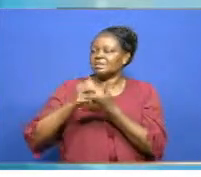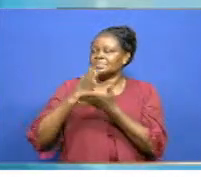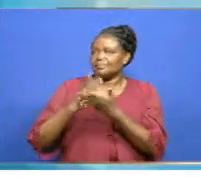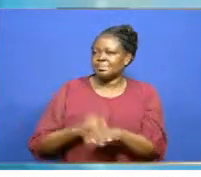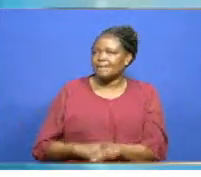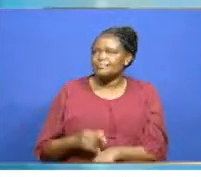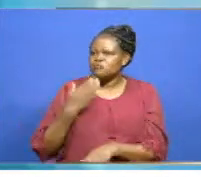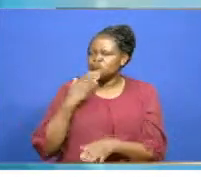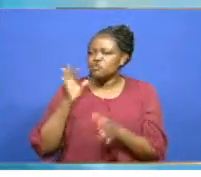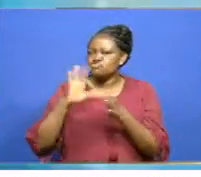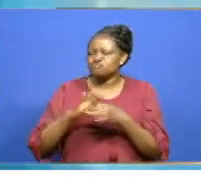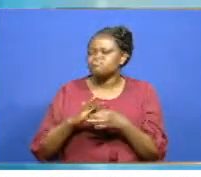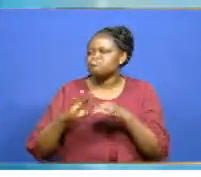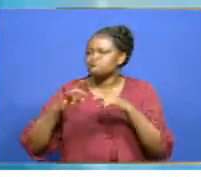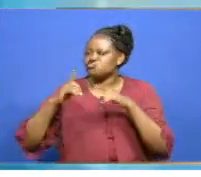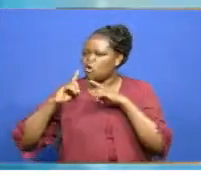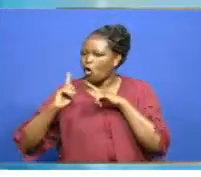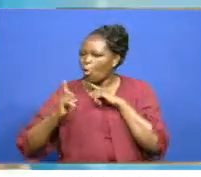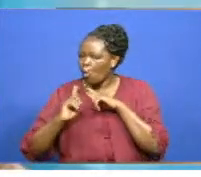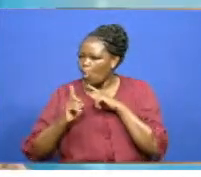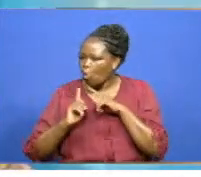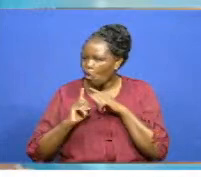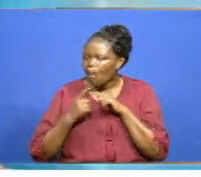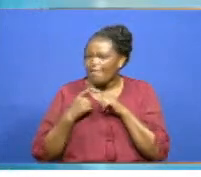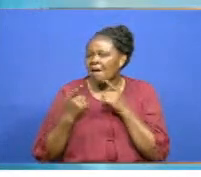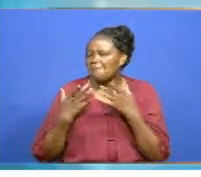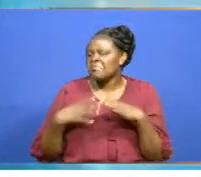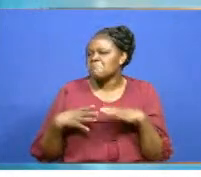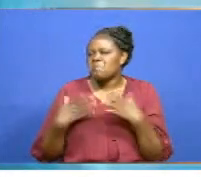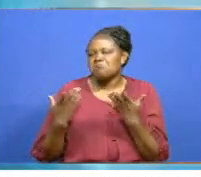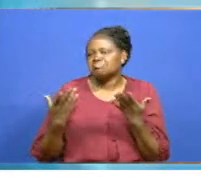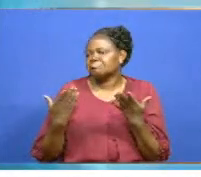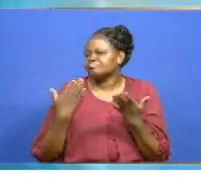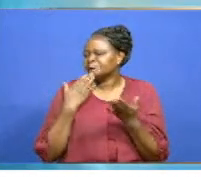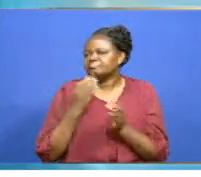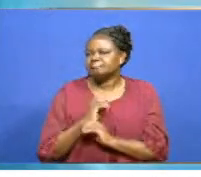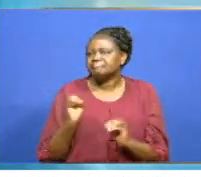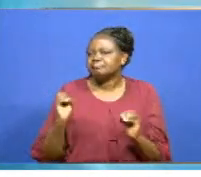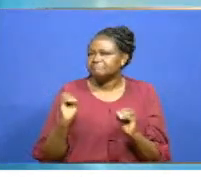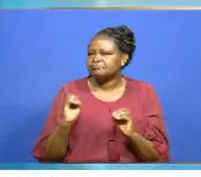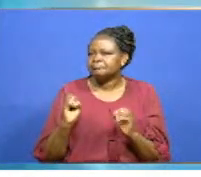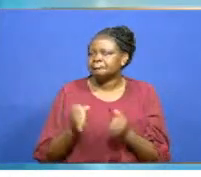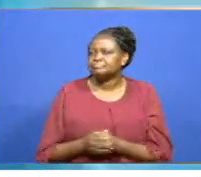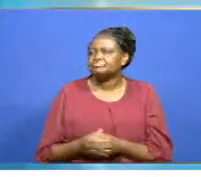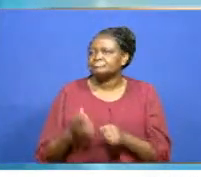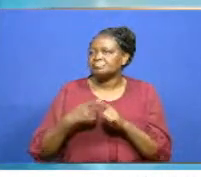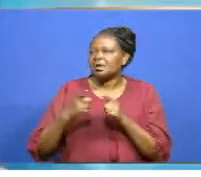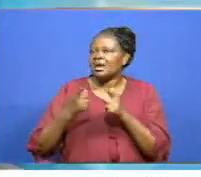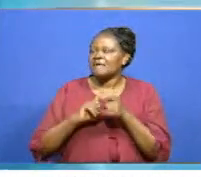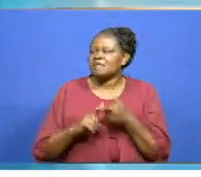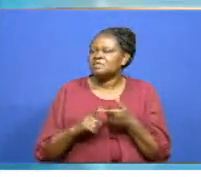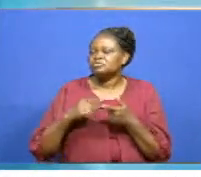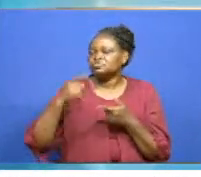Luya unity is sung louder by people who are not Luyas, the Luyas themselves. But then you look at the other communities, you find